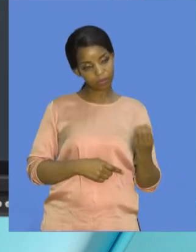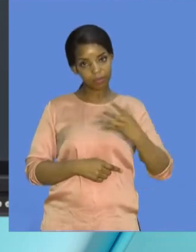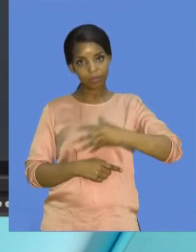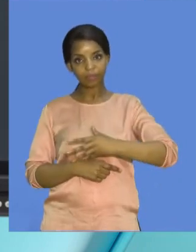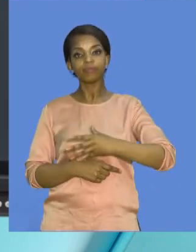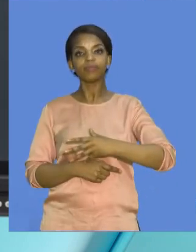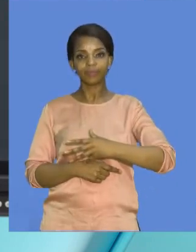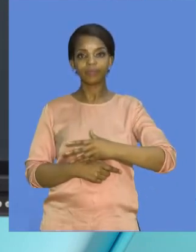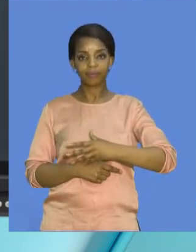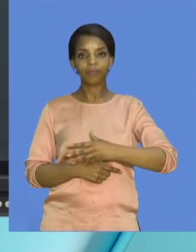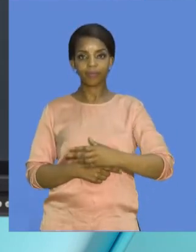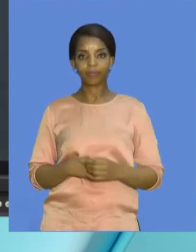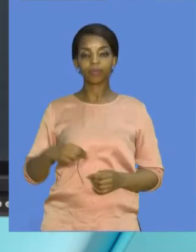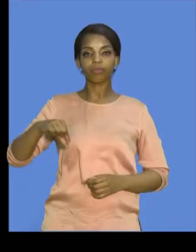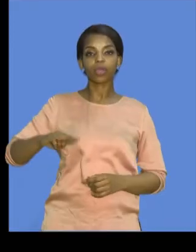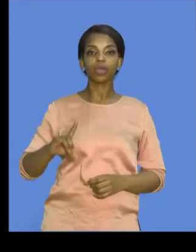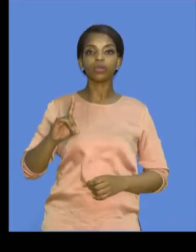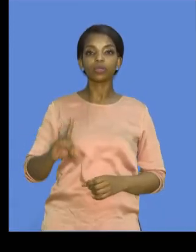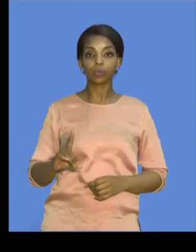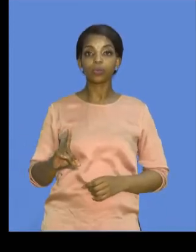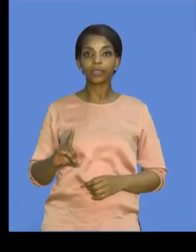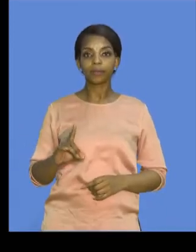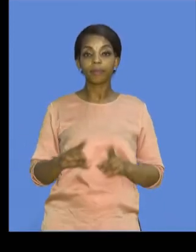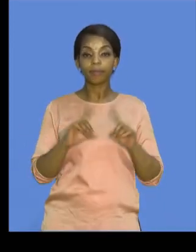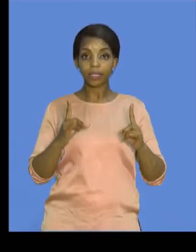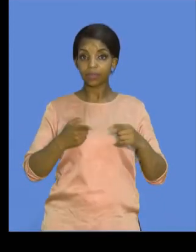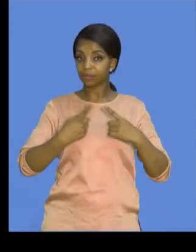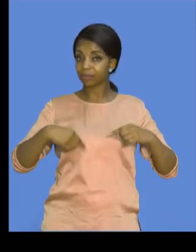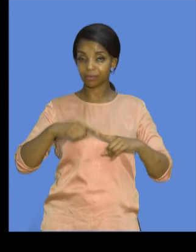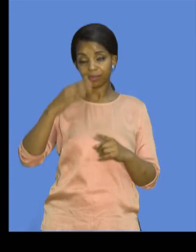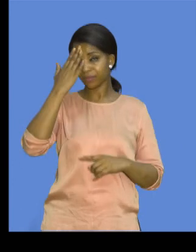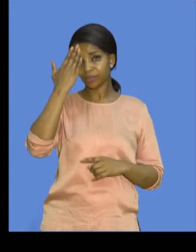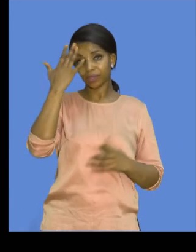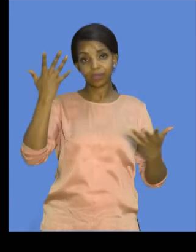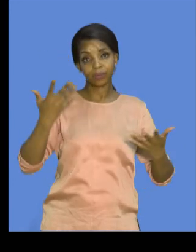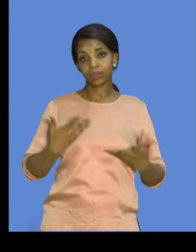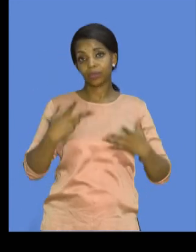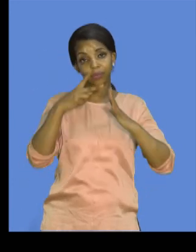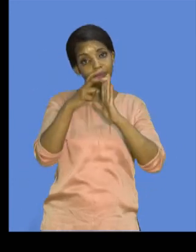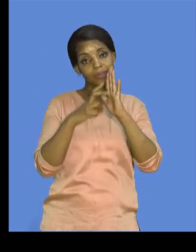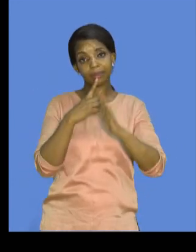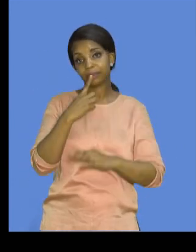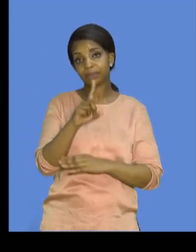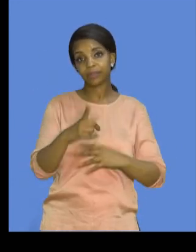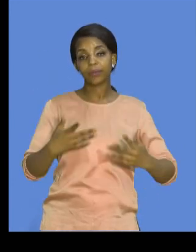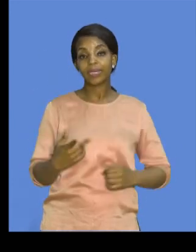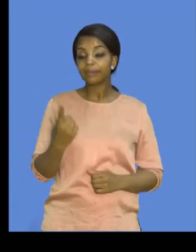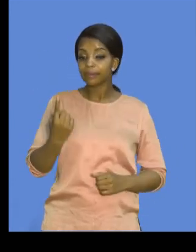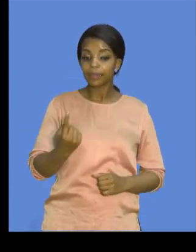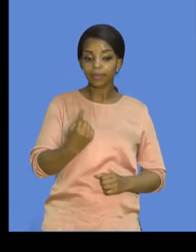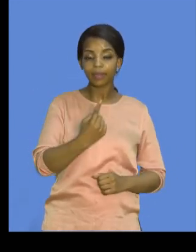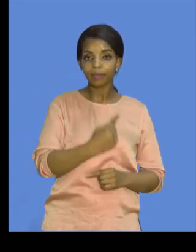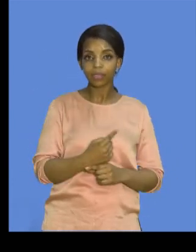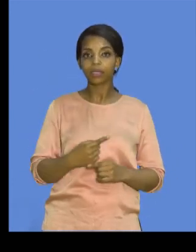as was the case here. So we know that the principle says that every charge in the universe